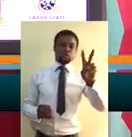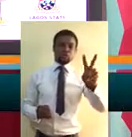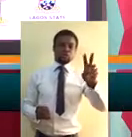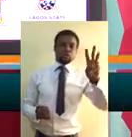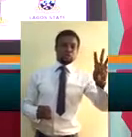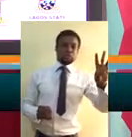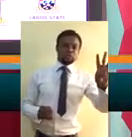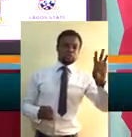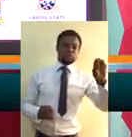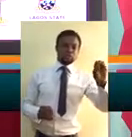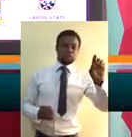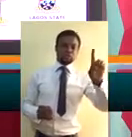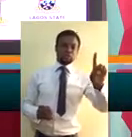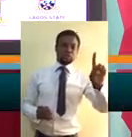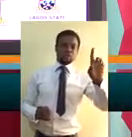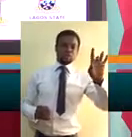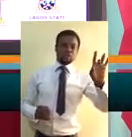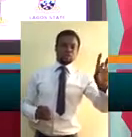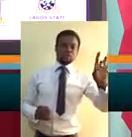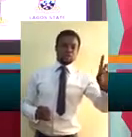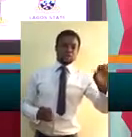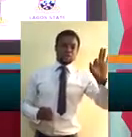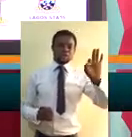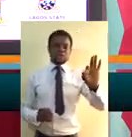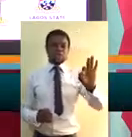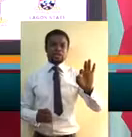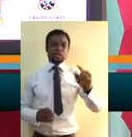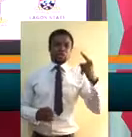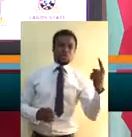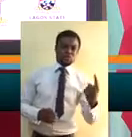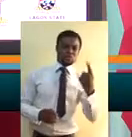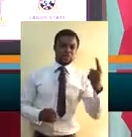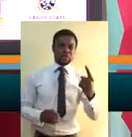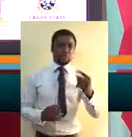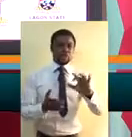081-26601-889. Yes, WhatsApp messages only on